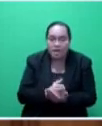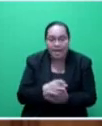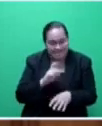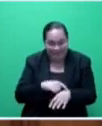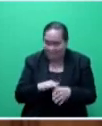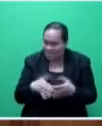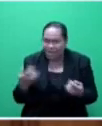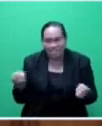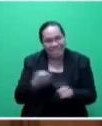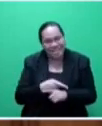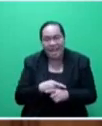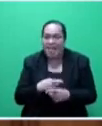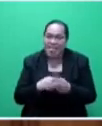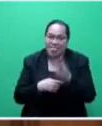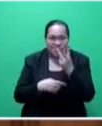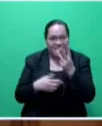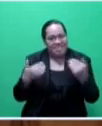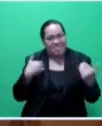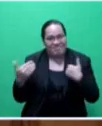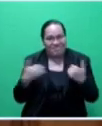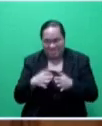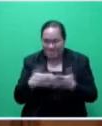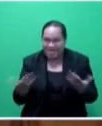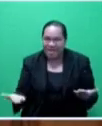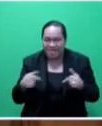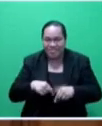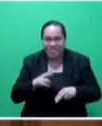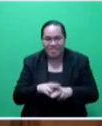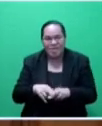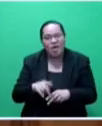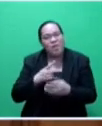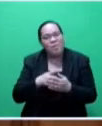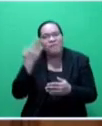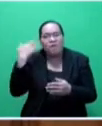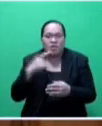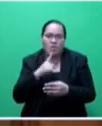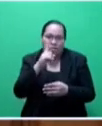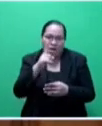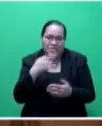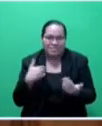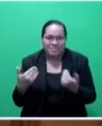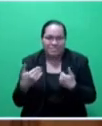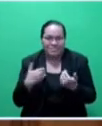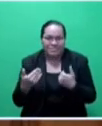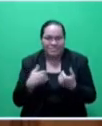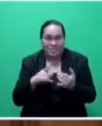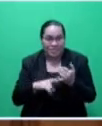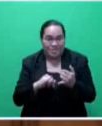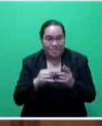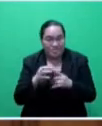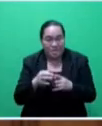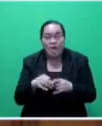have changed. I mean, there are 3 universities. At that time when this was there was only 1 university. And it is also